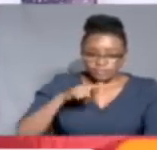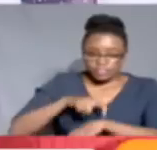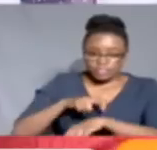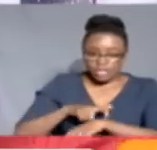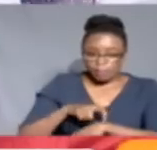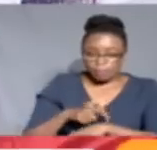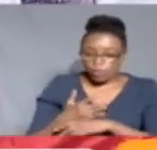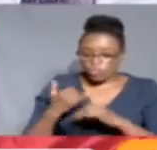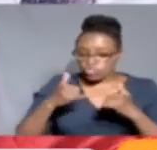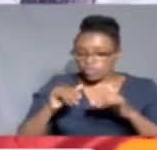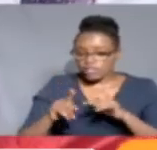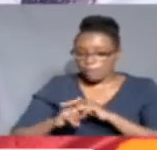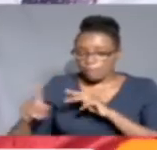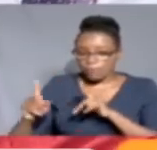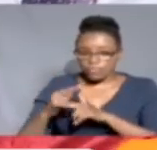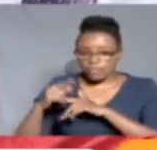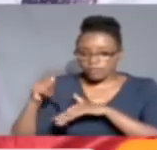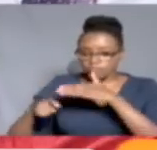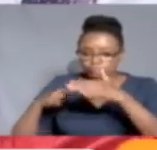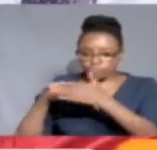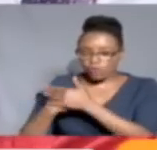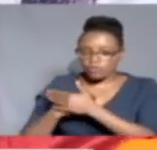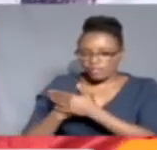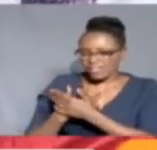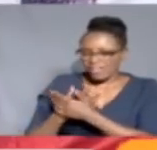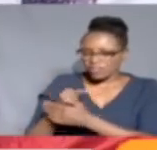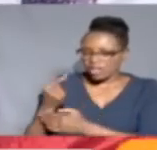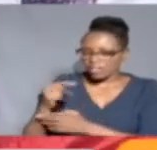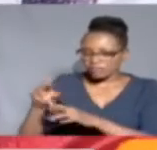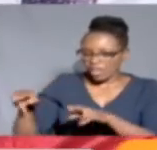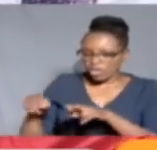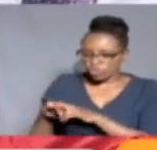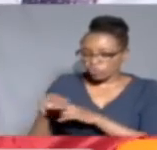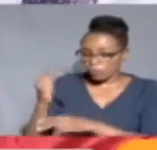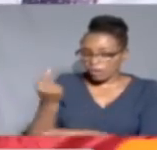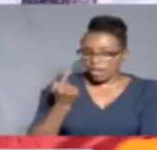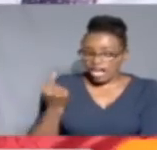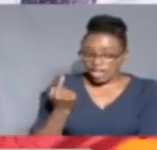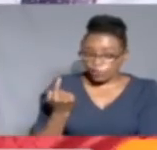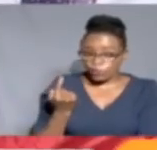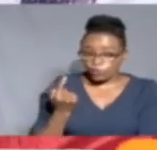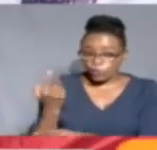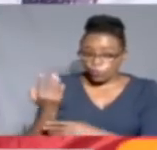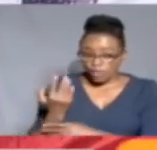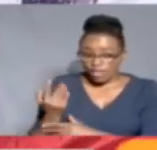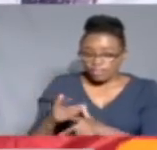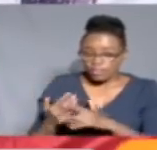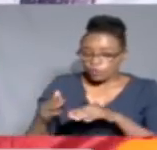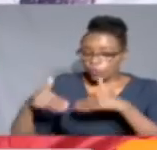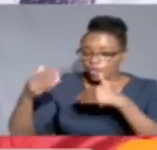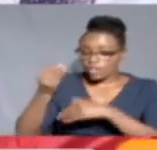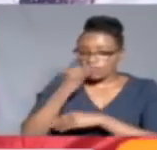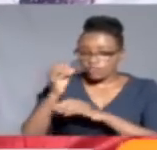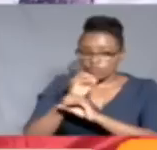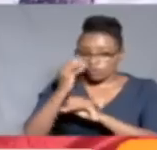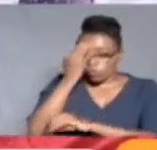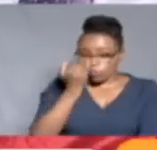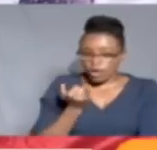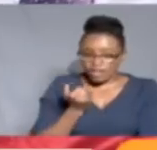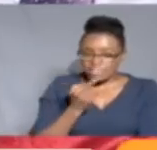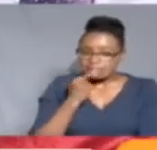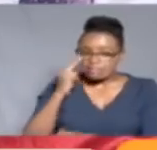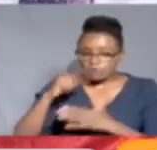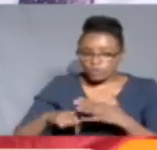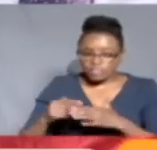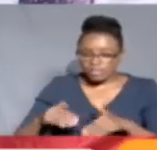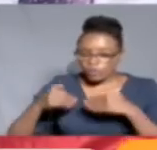attempted escape, we were locked up in a segregation room, and we were not given food because they say that